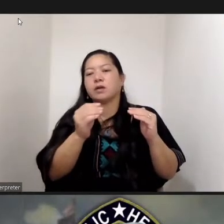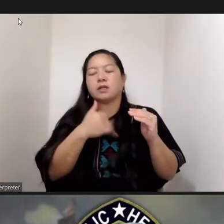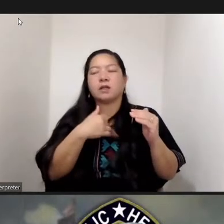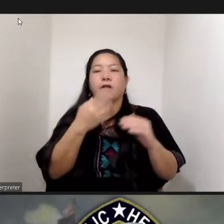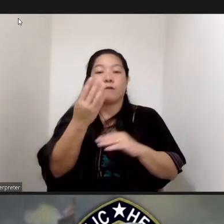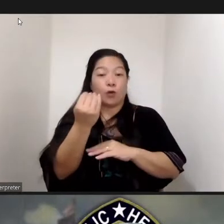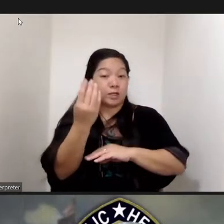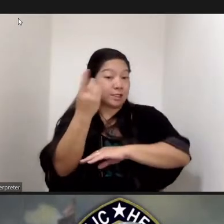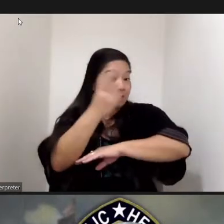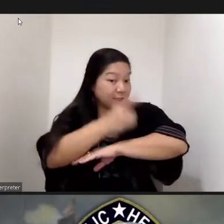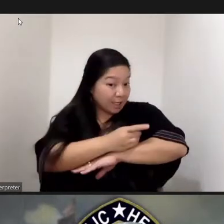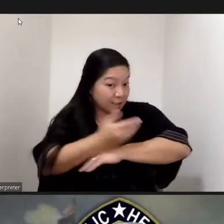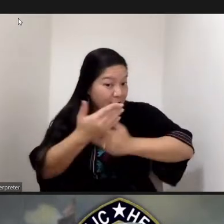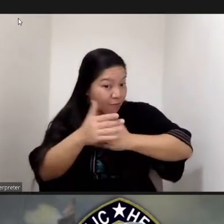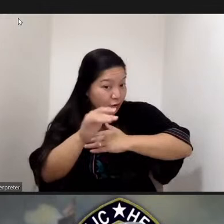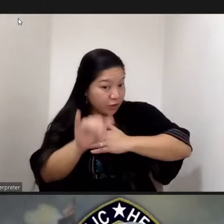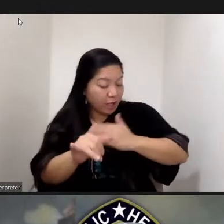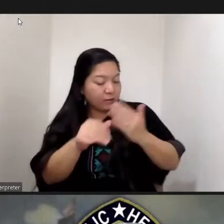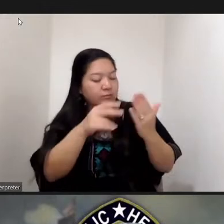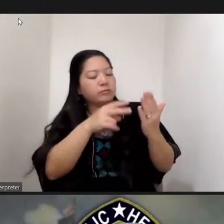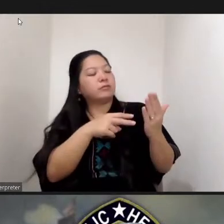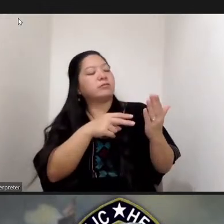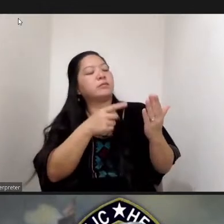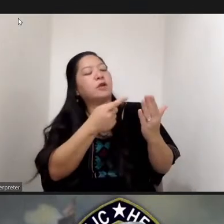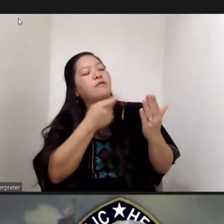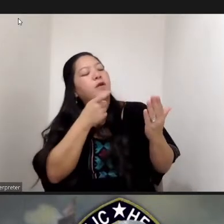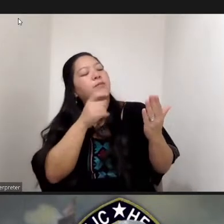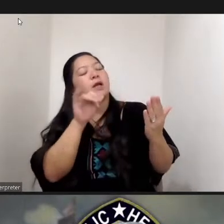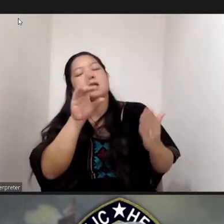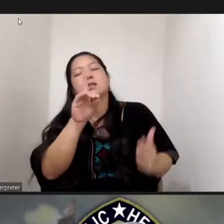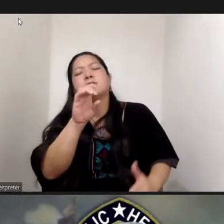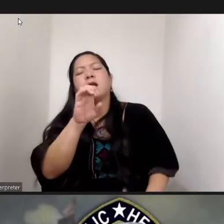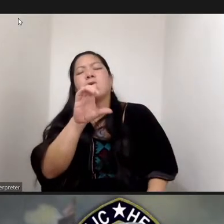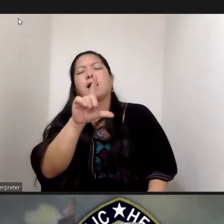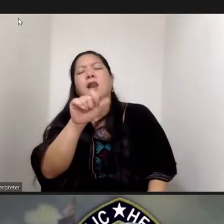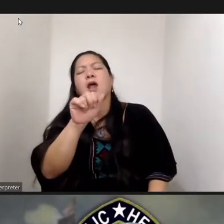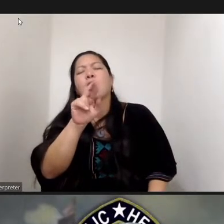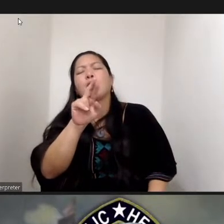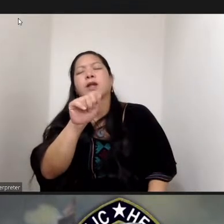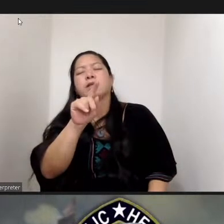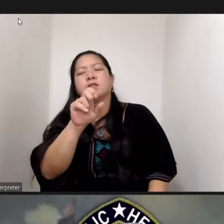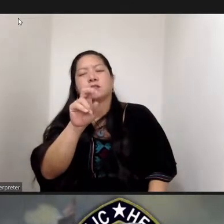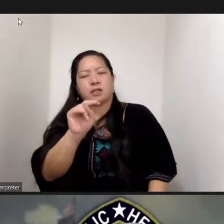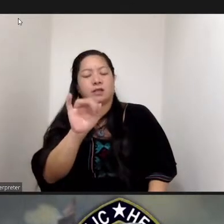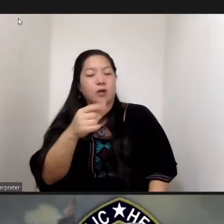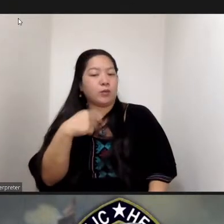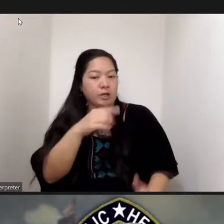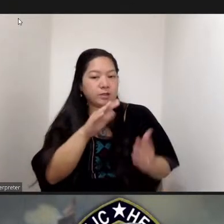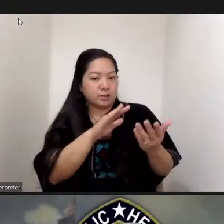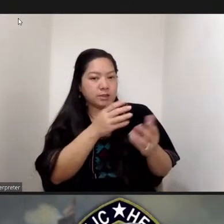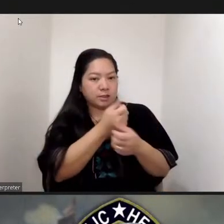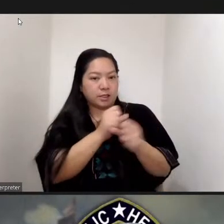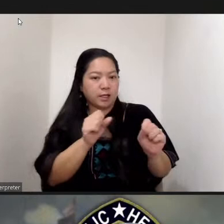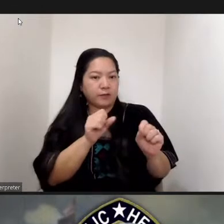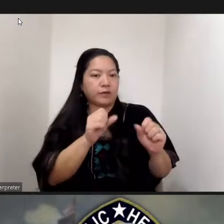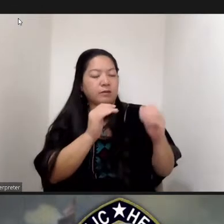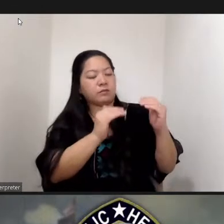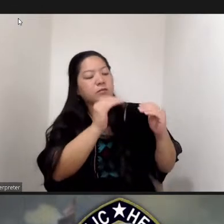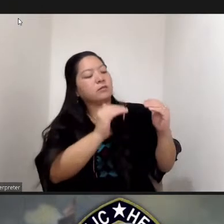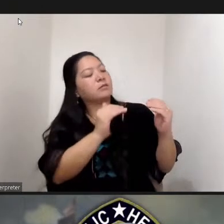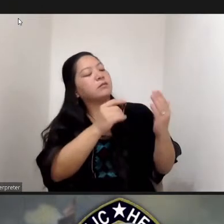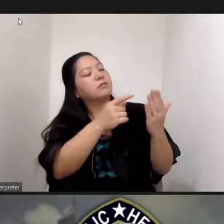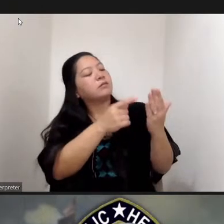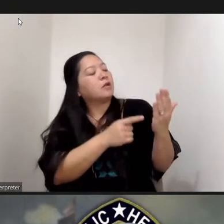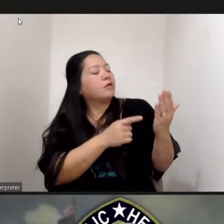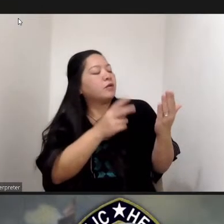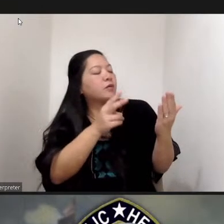14 days from the declaration is just exactly that, the fluctuations. And so over